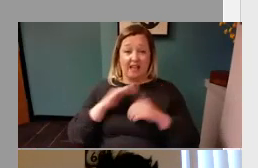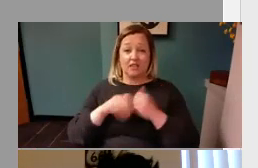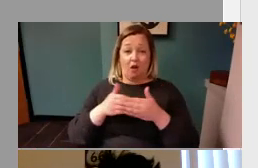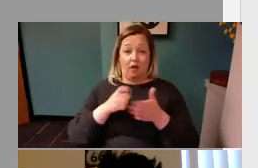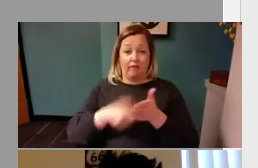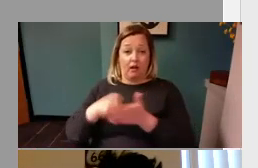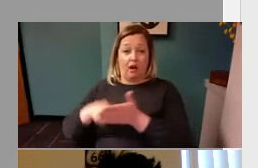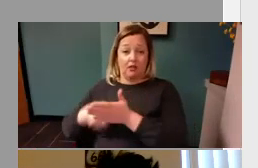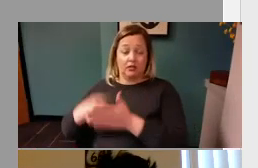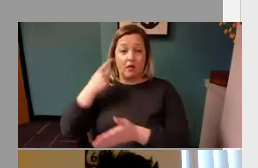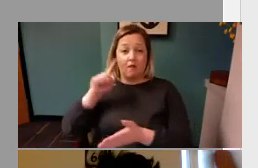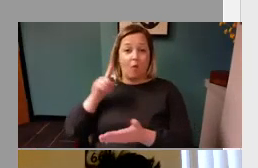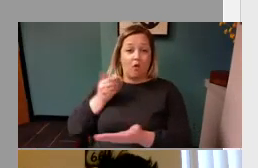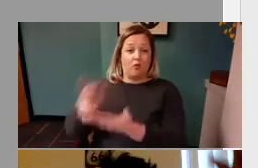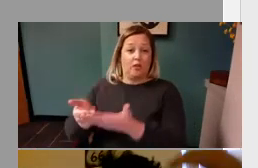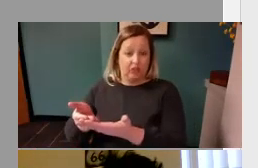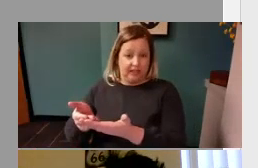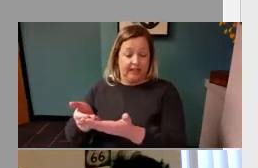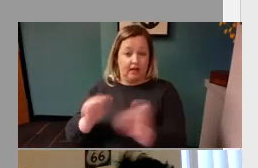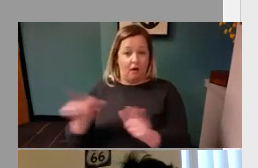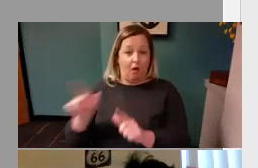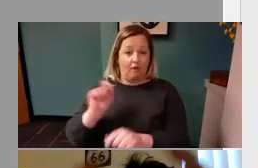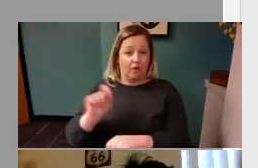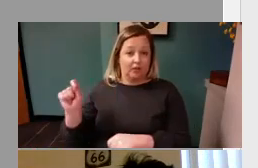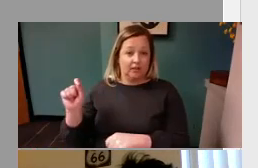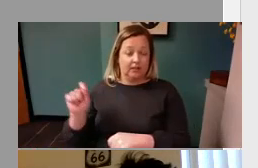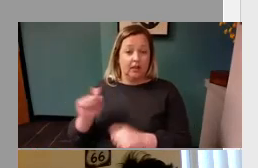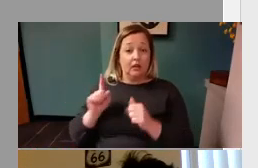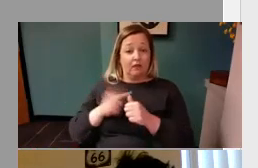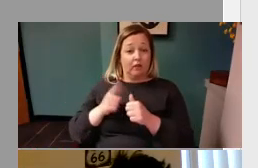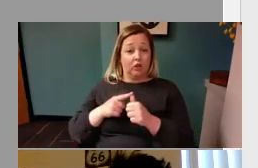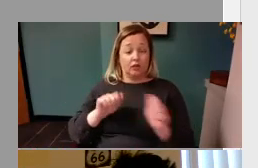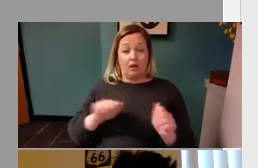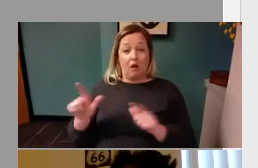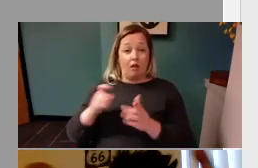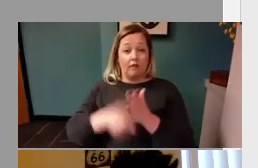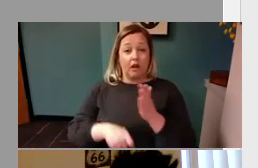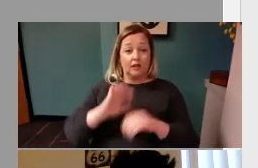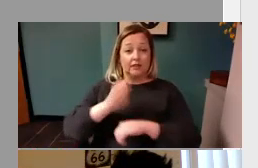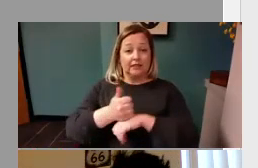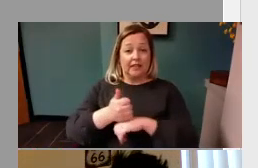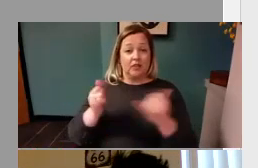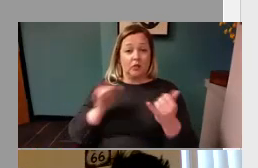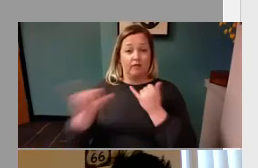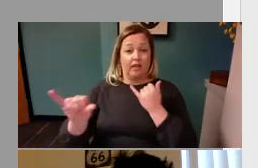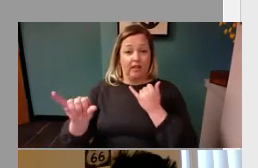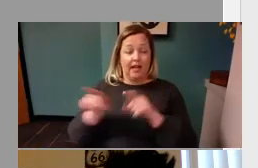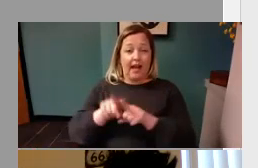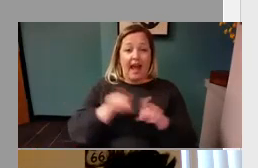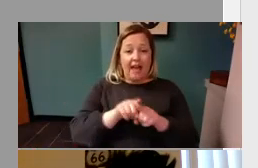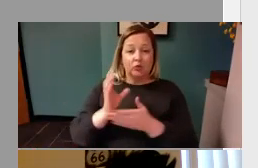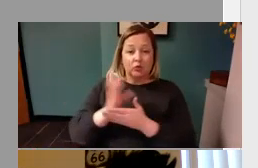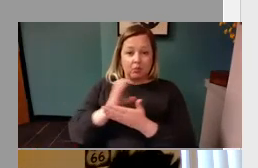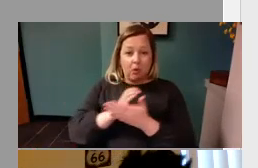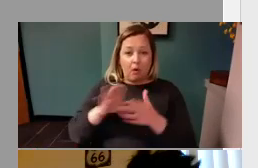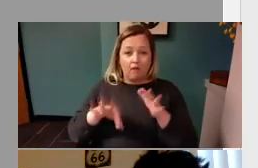costs are going to be set to infinity, but as we discover more and more, and as we explore incrementally more and more, it would get updated